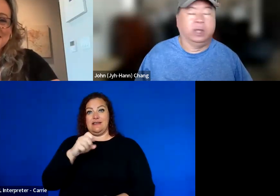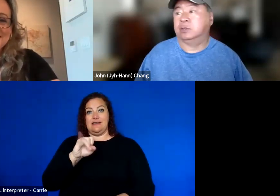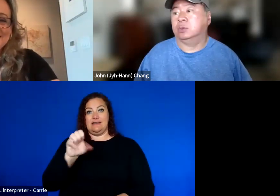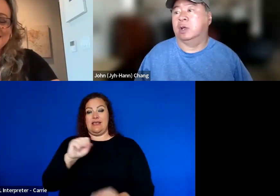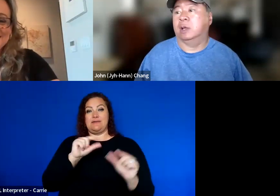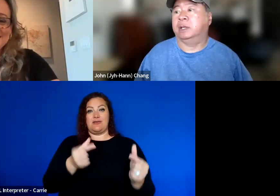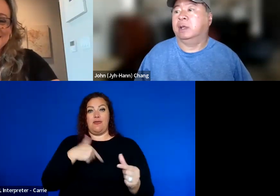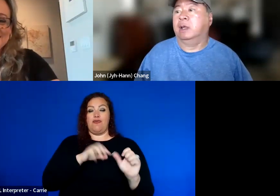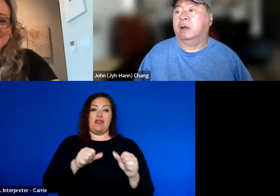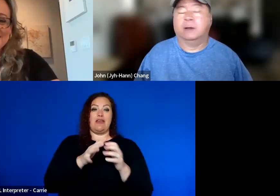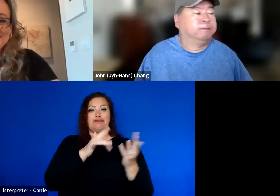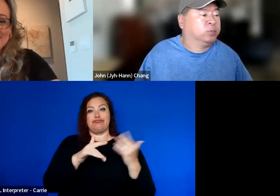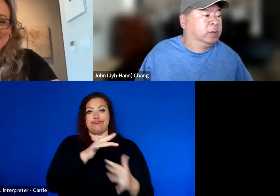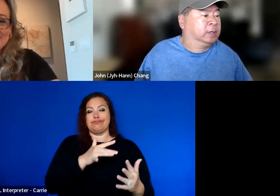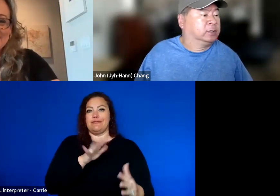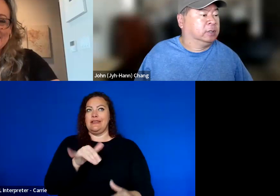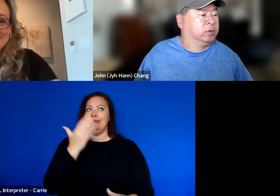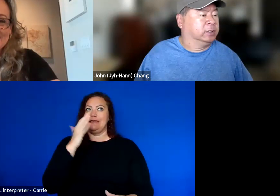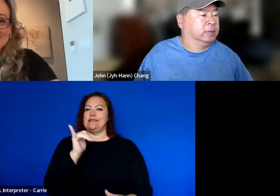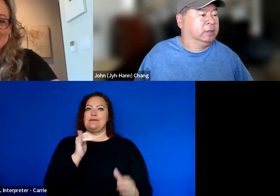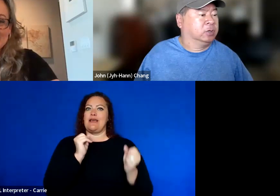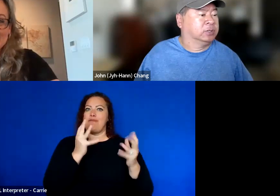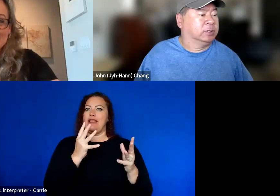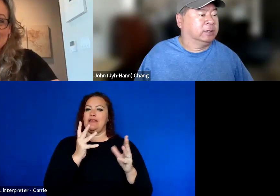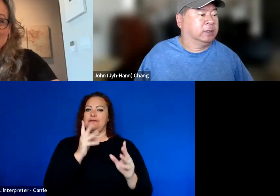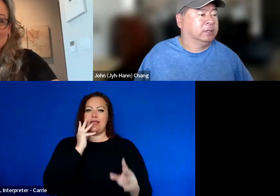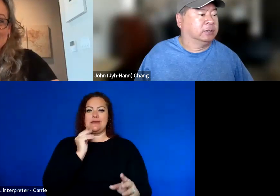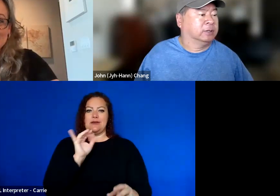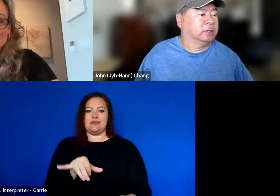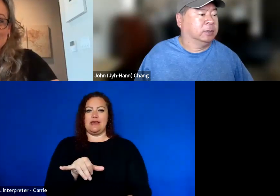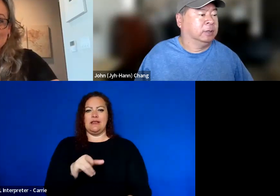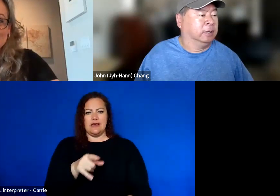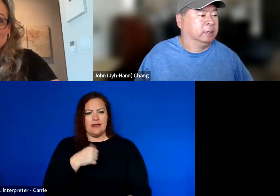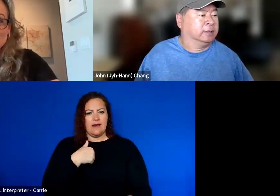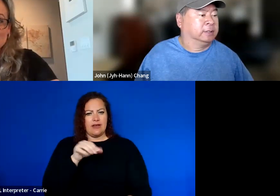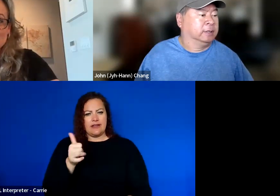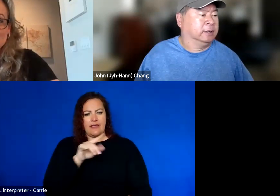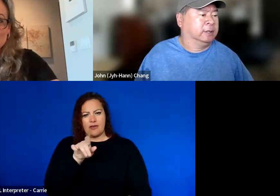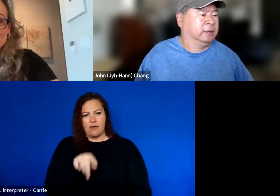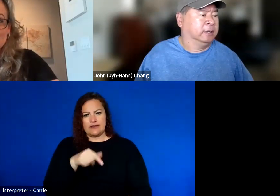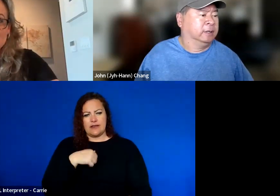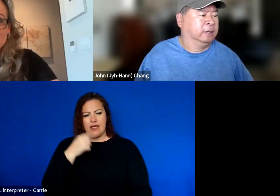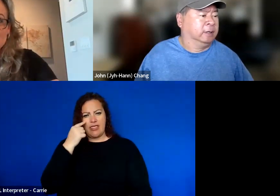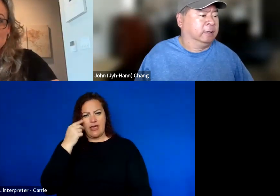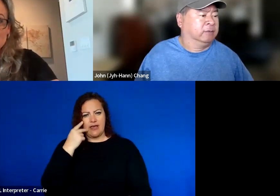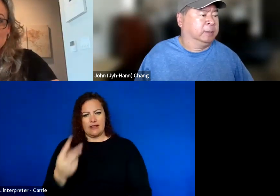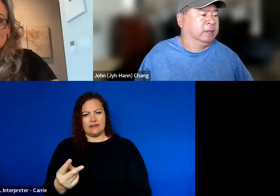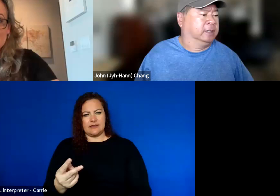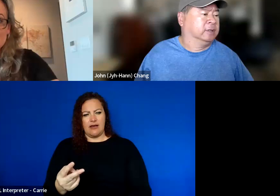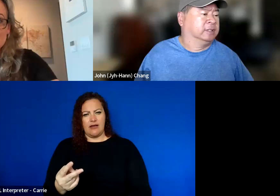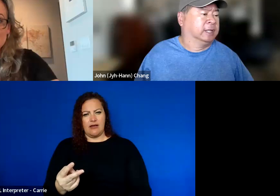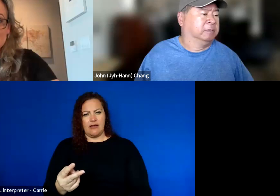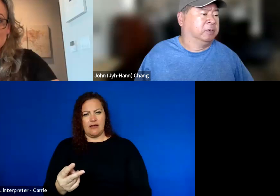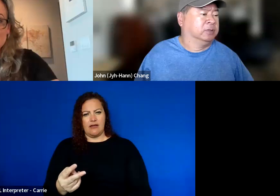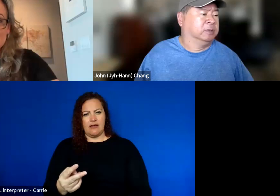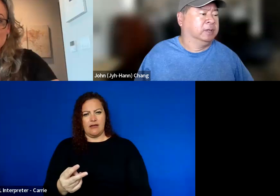like that's way too common. Let's see. There was another question. I thought I saw someone that said, from